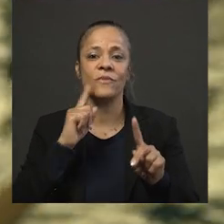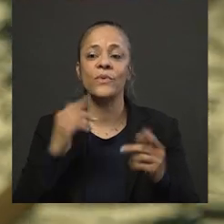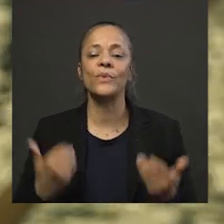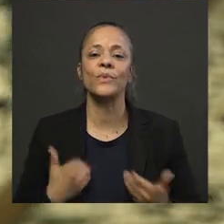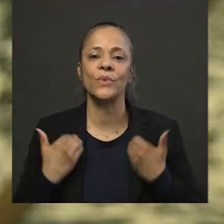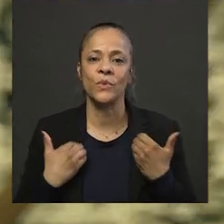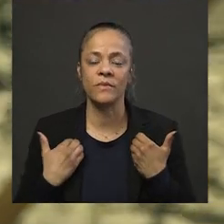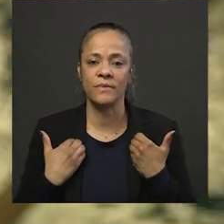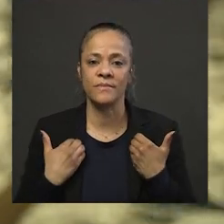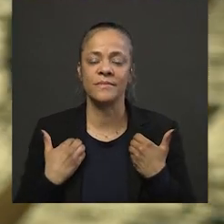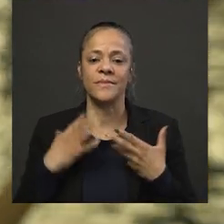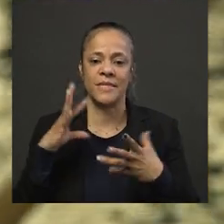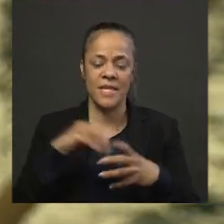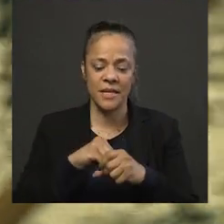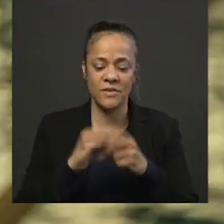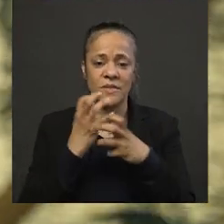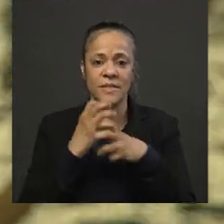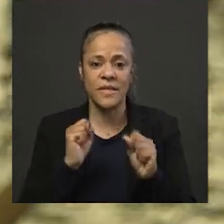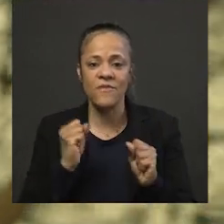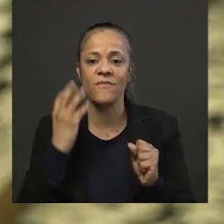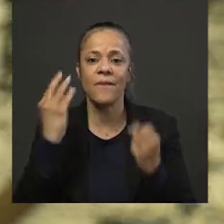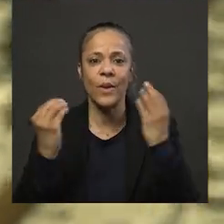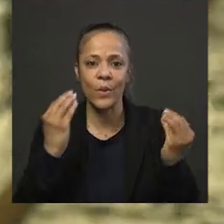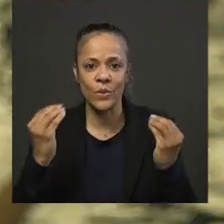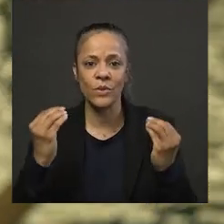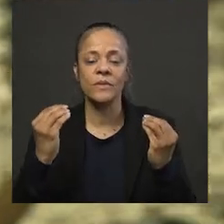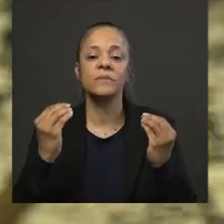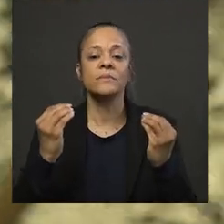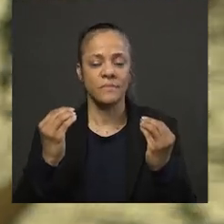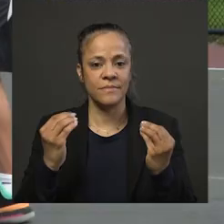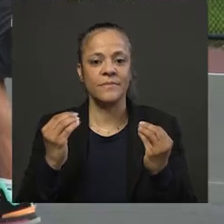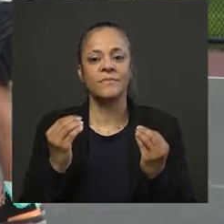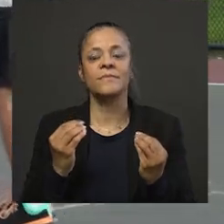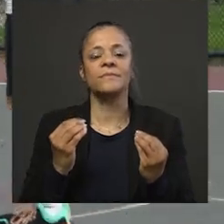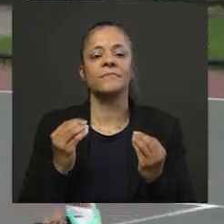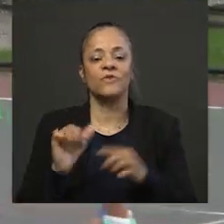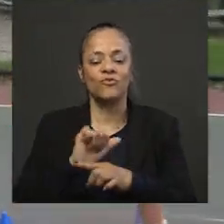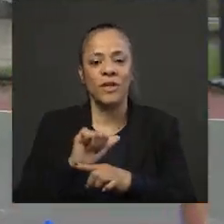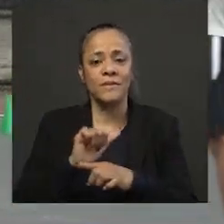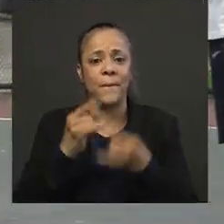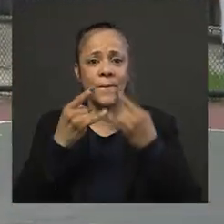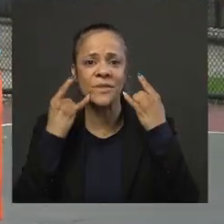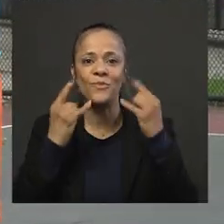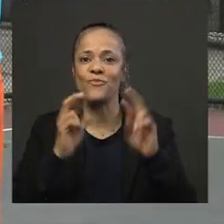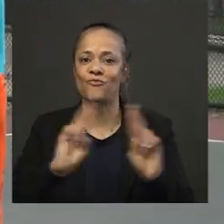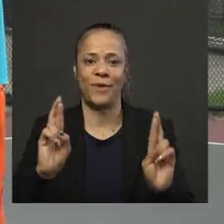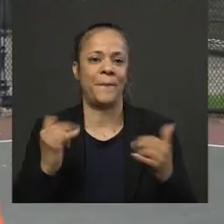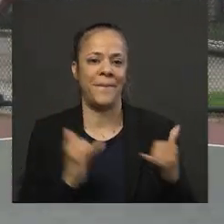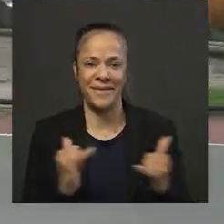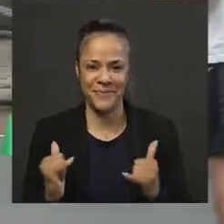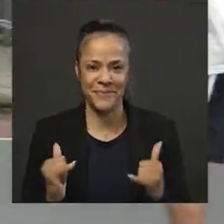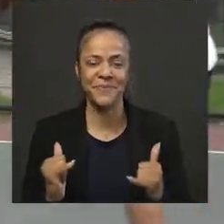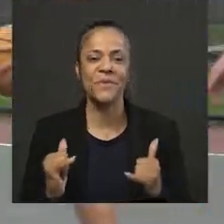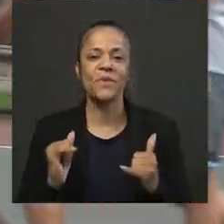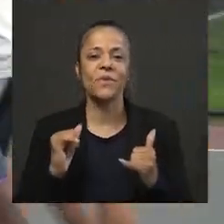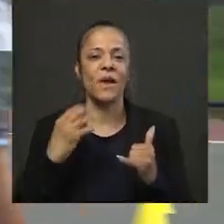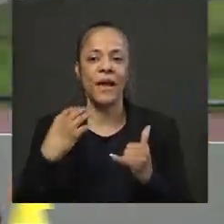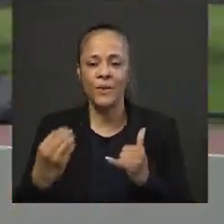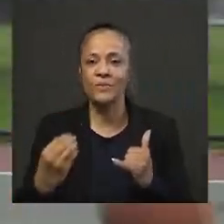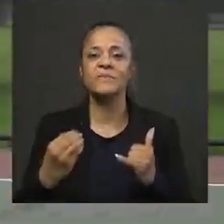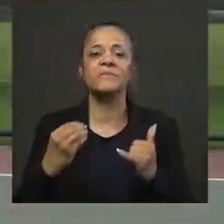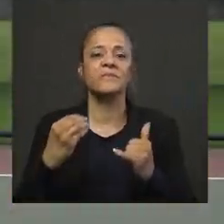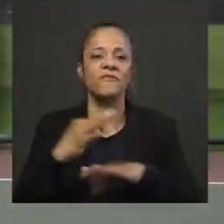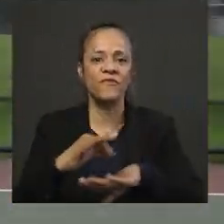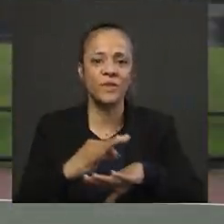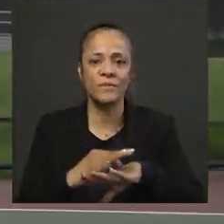to engage in safe outdoor ways with trained staff. Masked up and ready to play, we met these youth on the fields